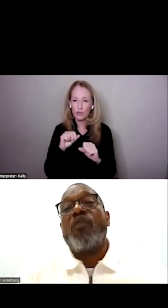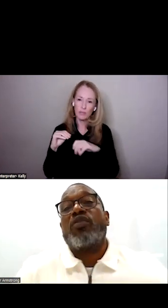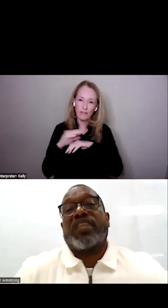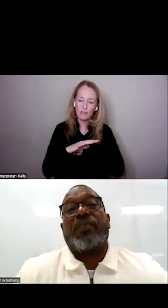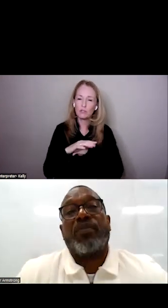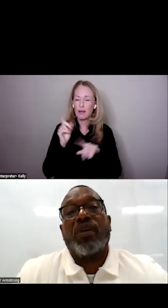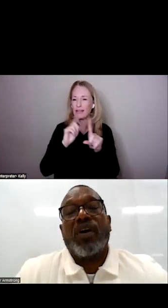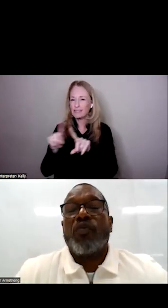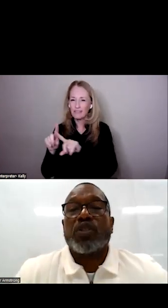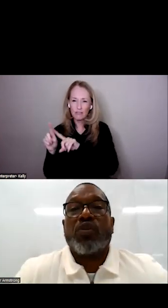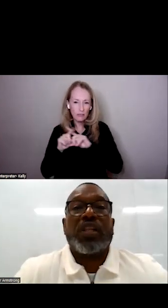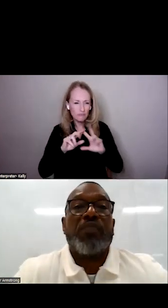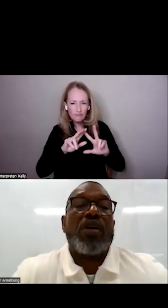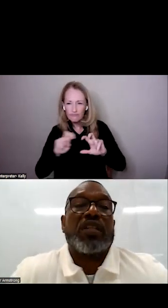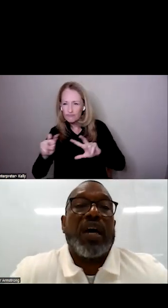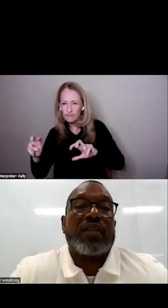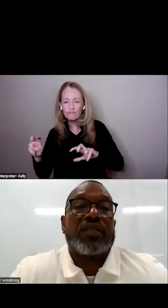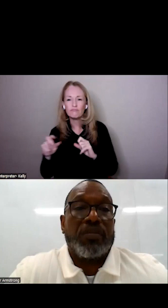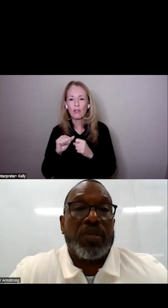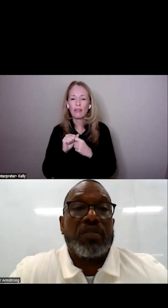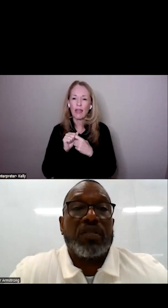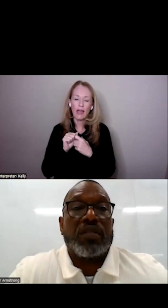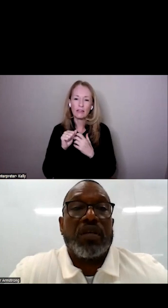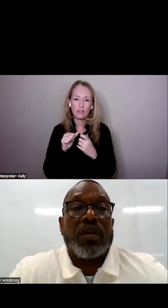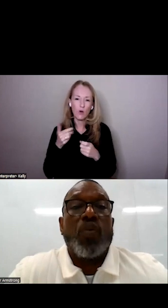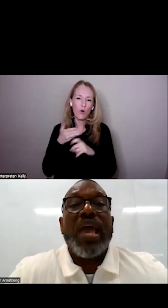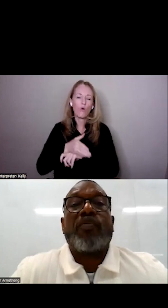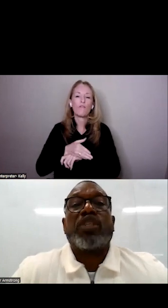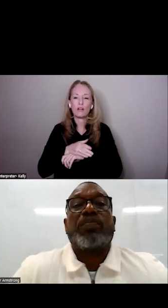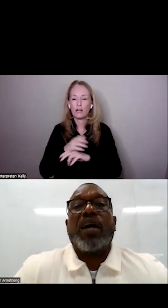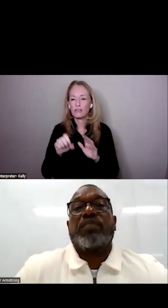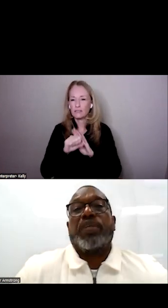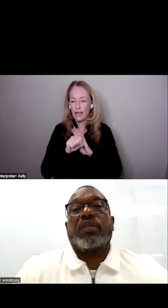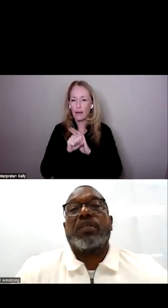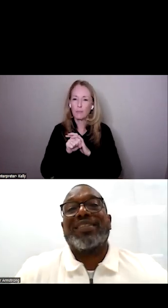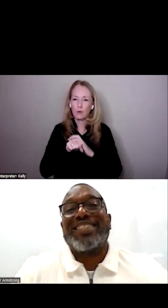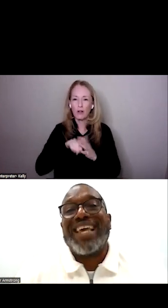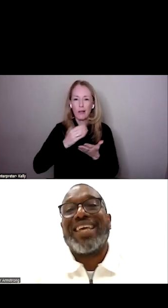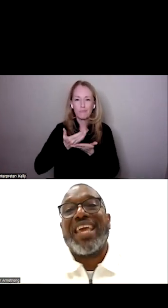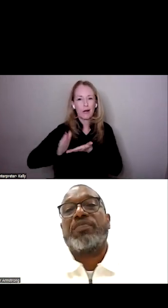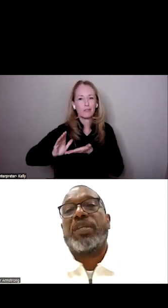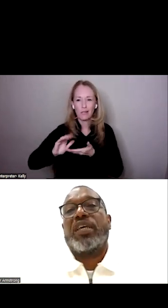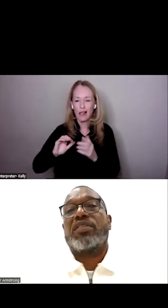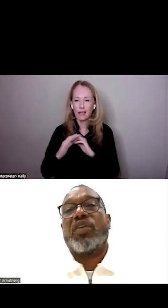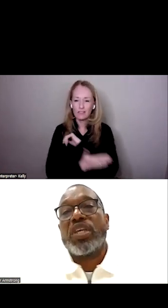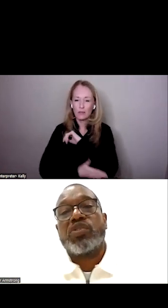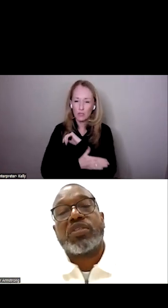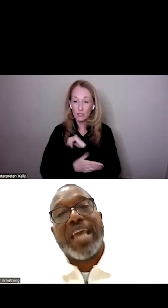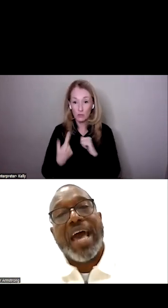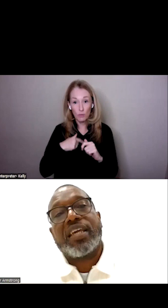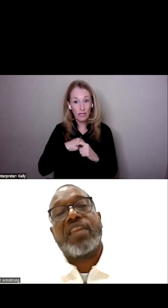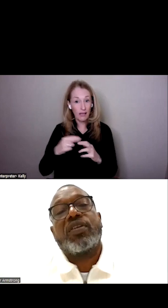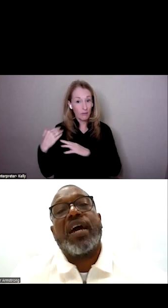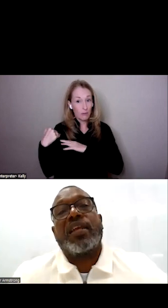that oversample for historically marginalized communities. We have a responsibility to set an expectation that